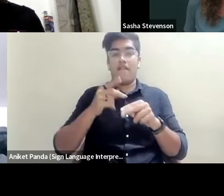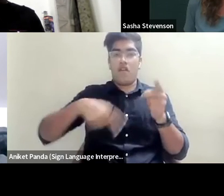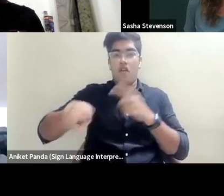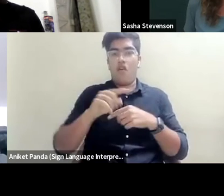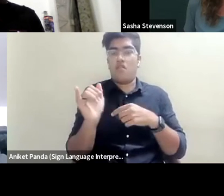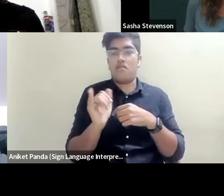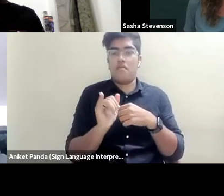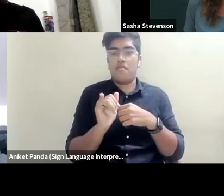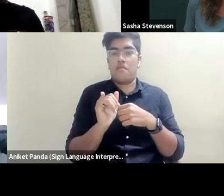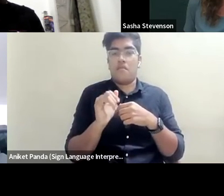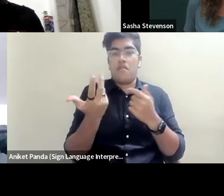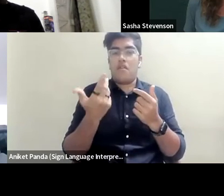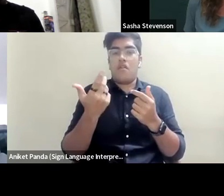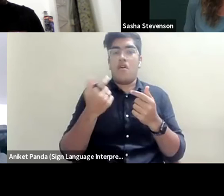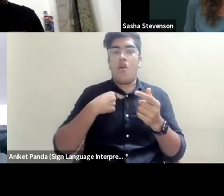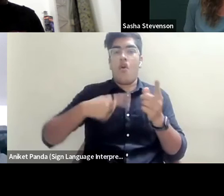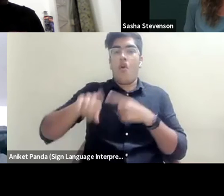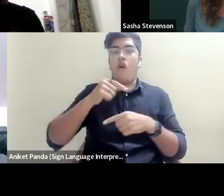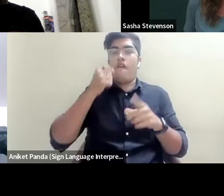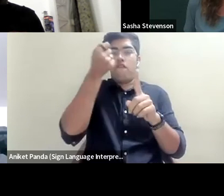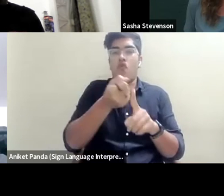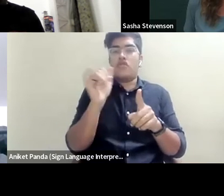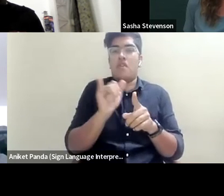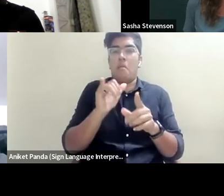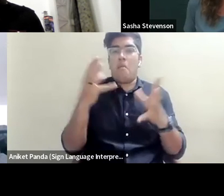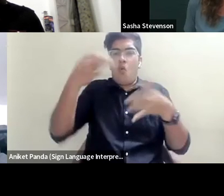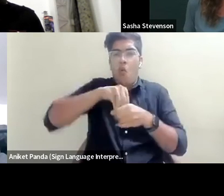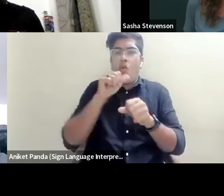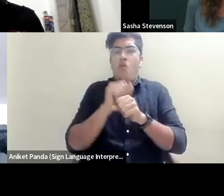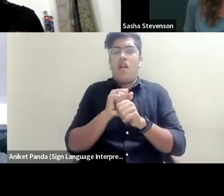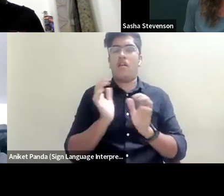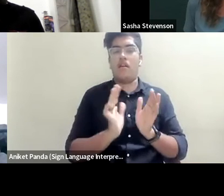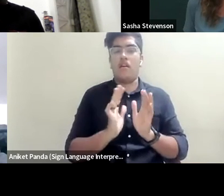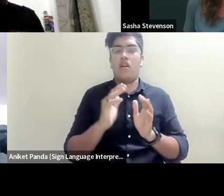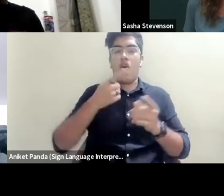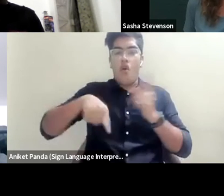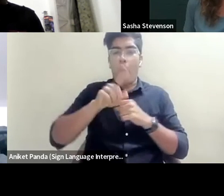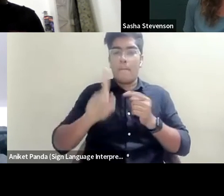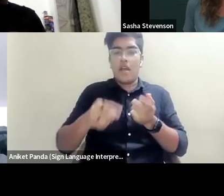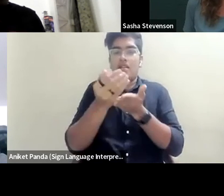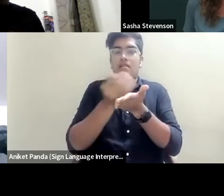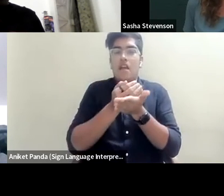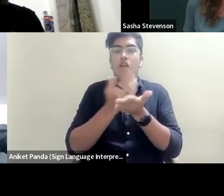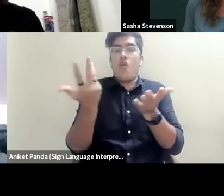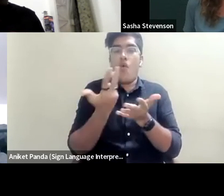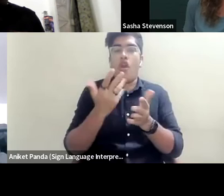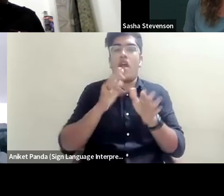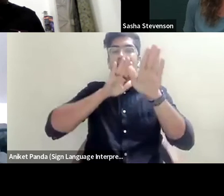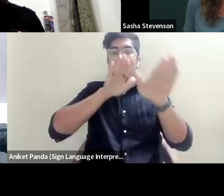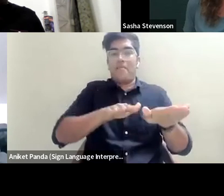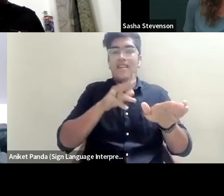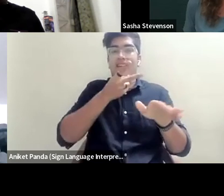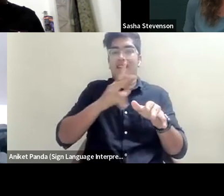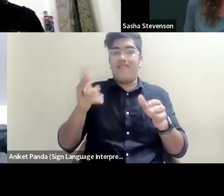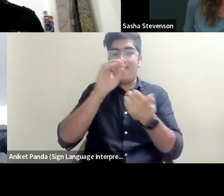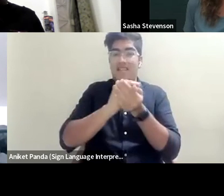don't we are not forced to assimilate, and we are able to also conserve our independent identities. And